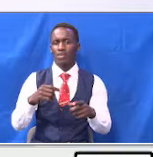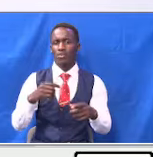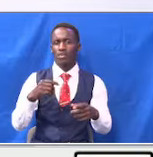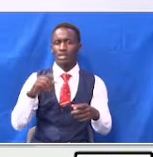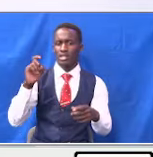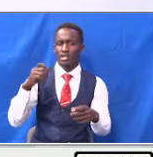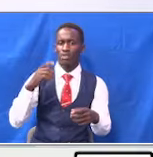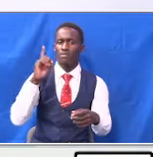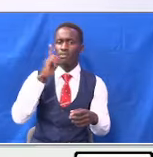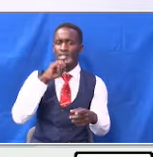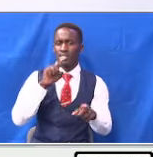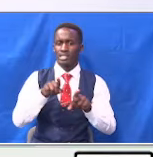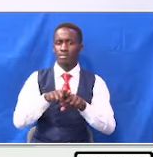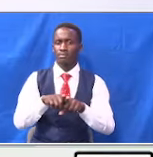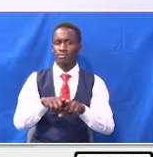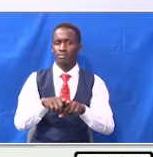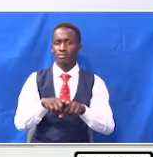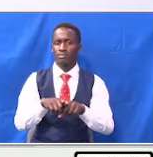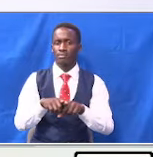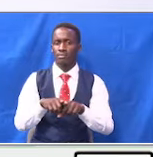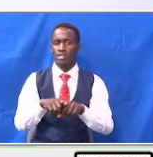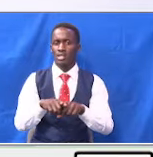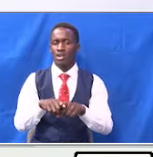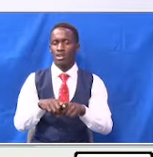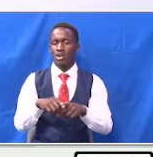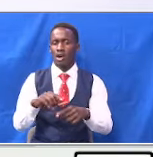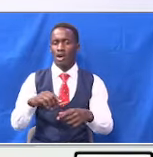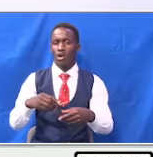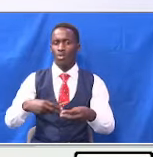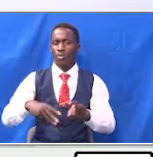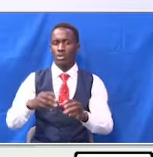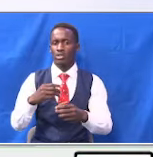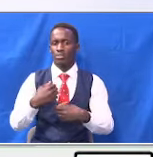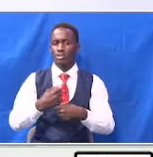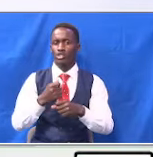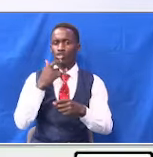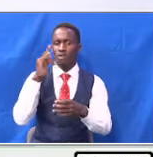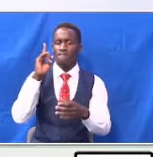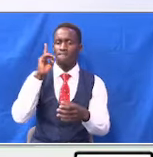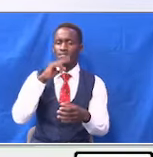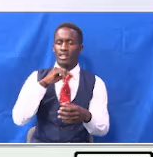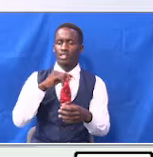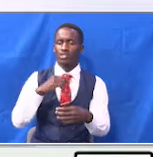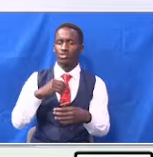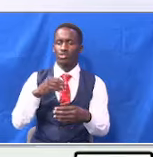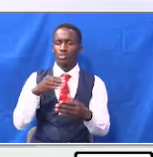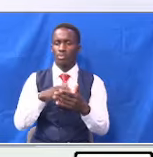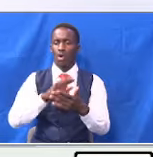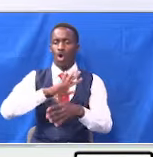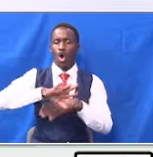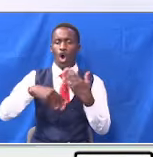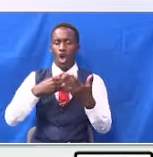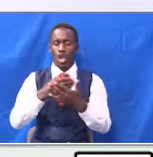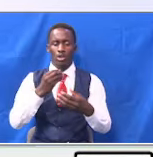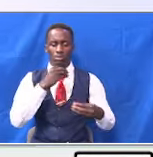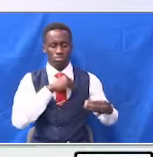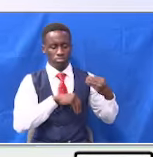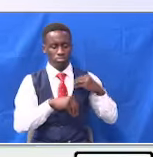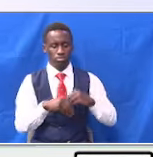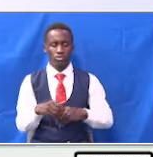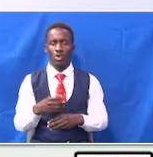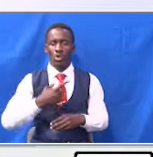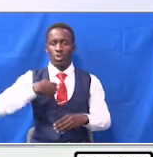is ensuring that it is totally punitive for any person who is involved in corruption. So all those points relate to each other. They are